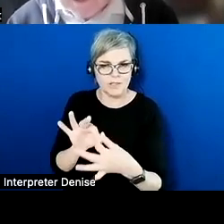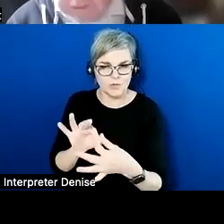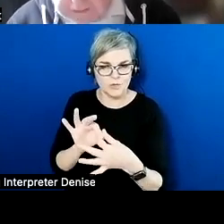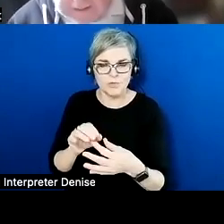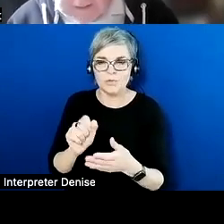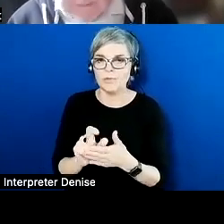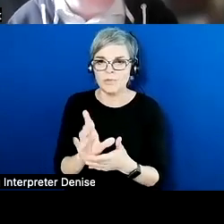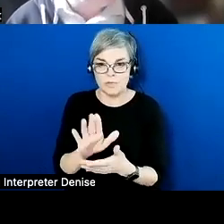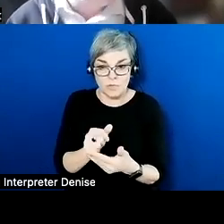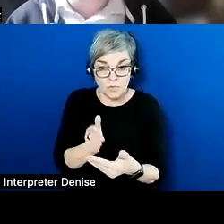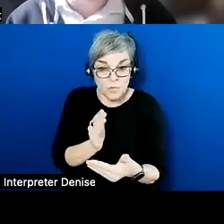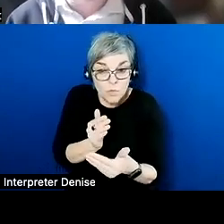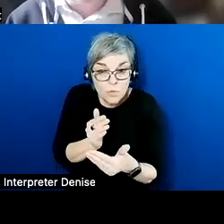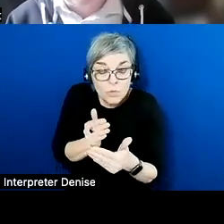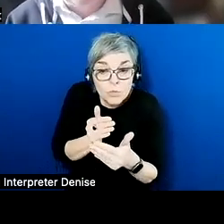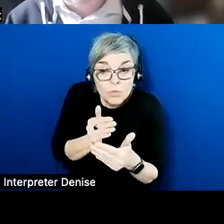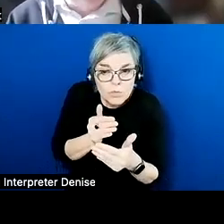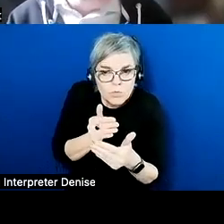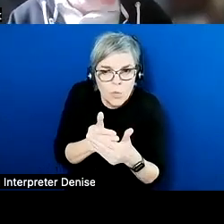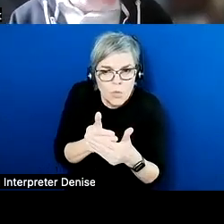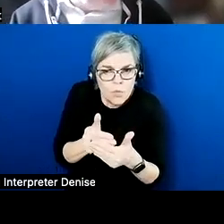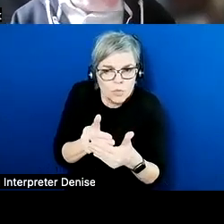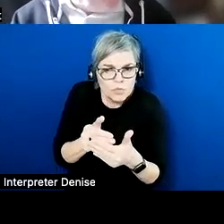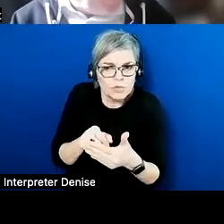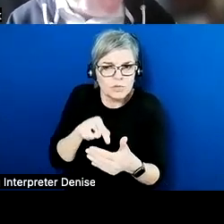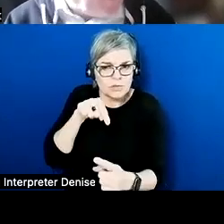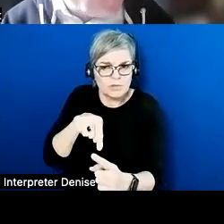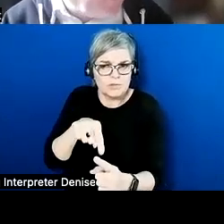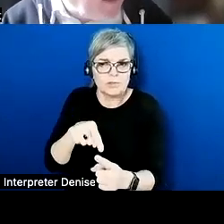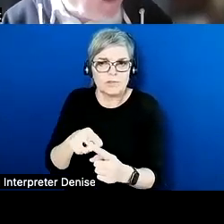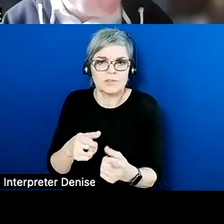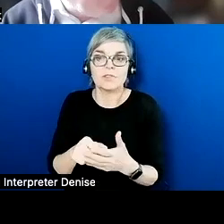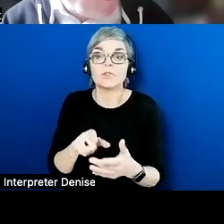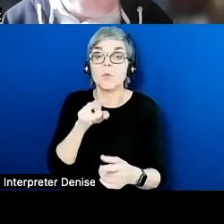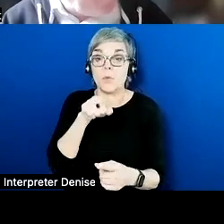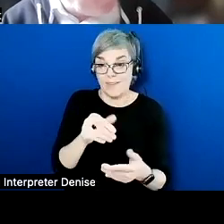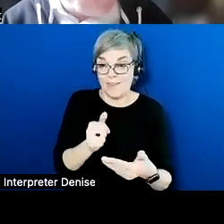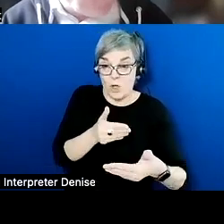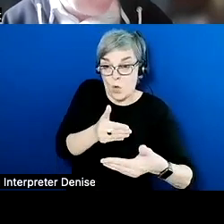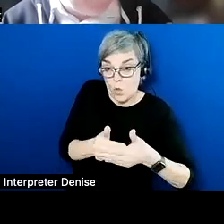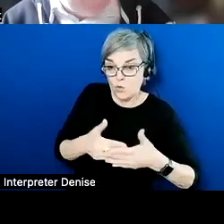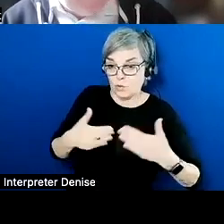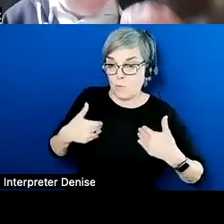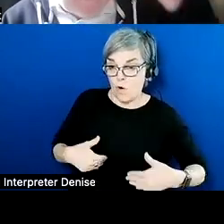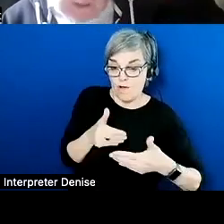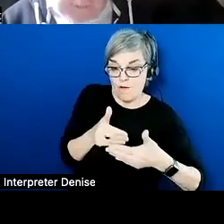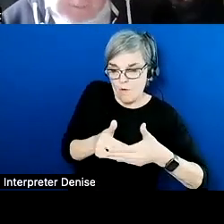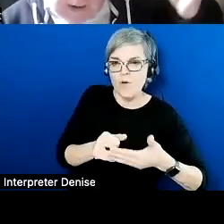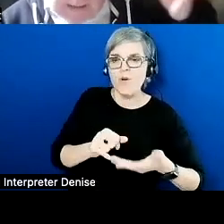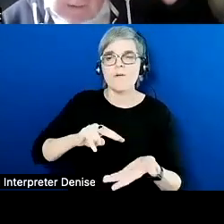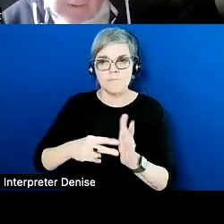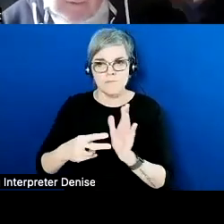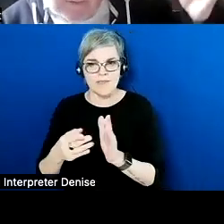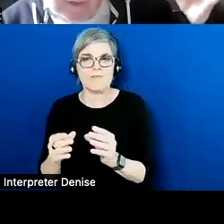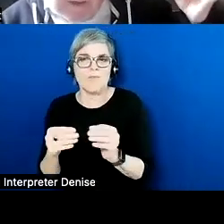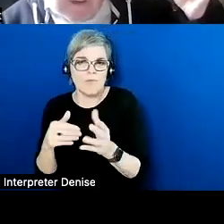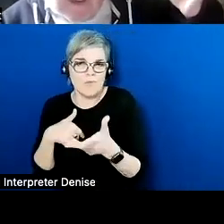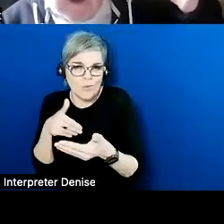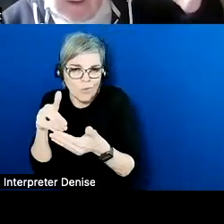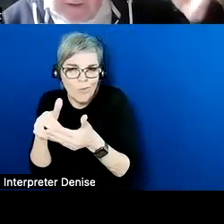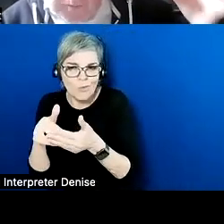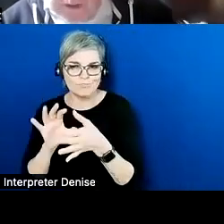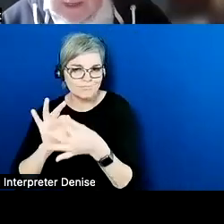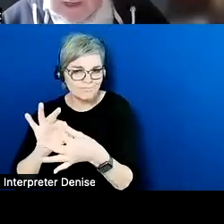of closeness that they can achieve. So yeah, as I say, I'll just run the video and just keep in mind